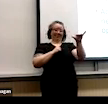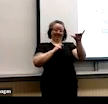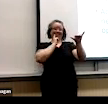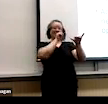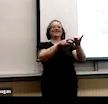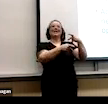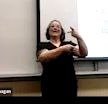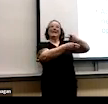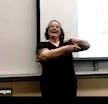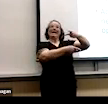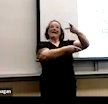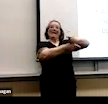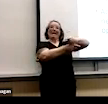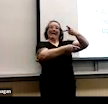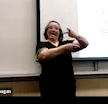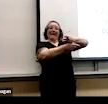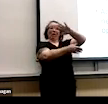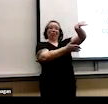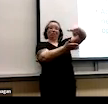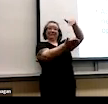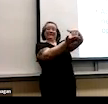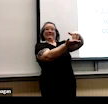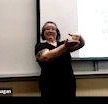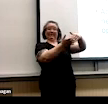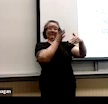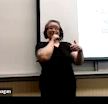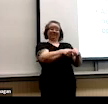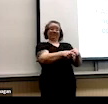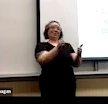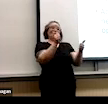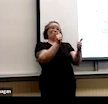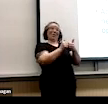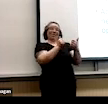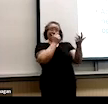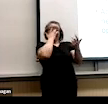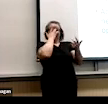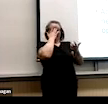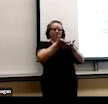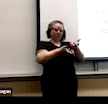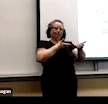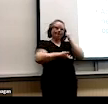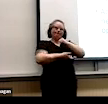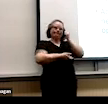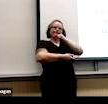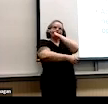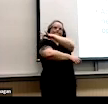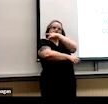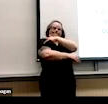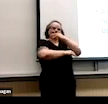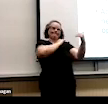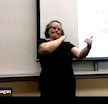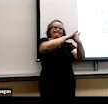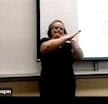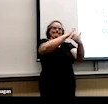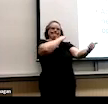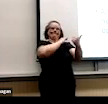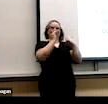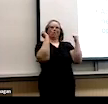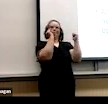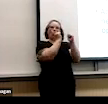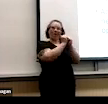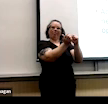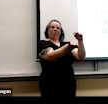listening, but every time I see a patient with CP, I have this whole document and she's gone through a whole bunch of documentation from the chart